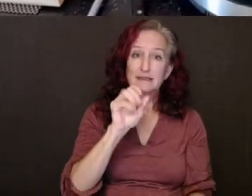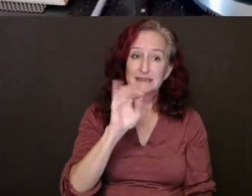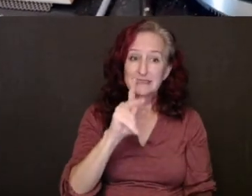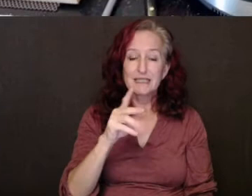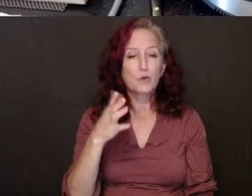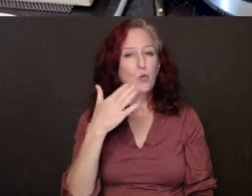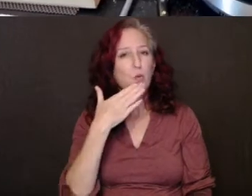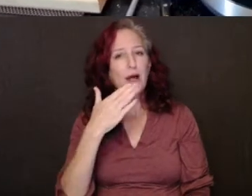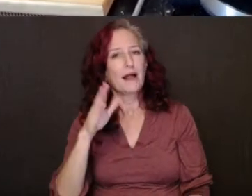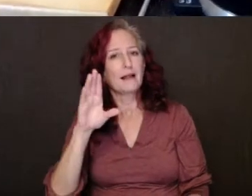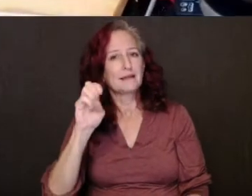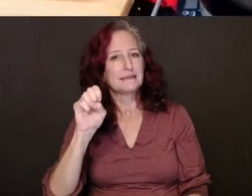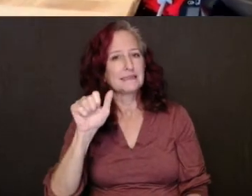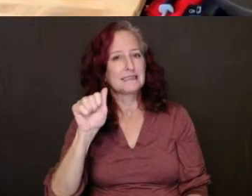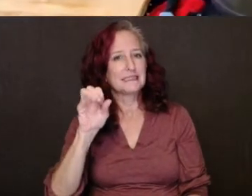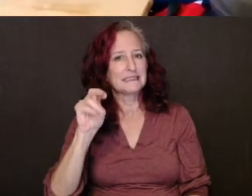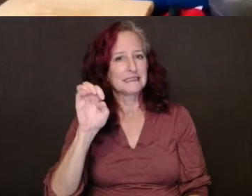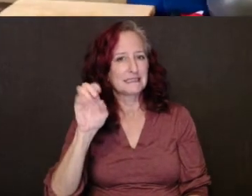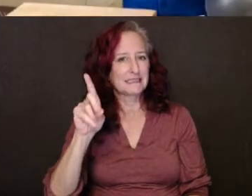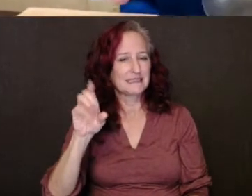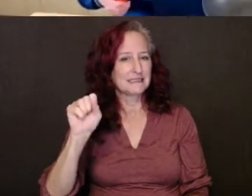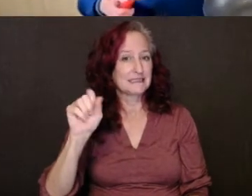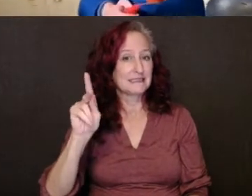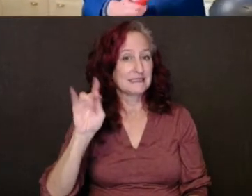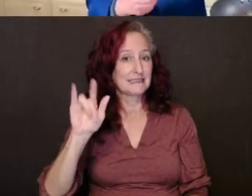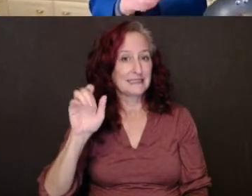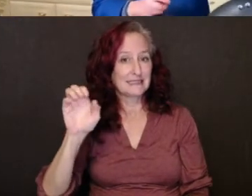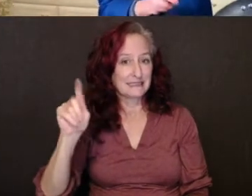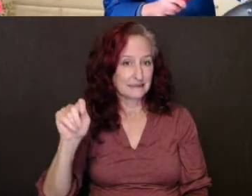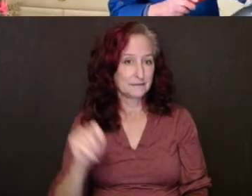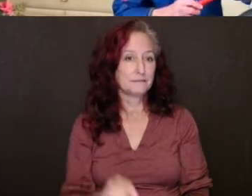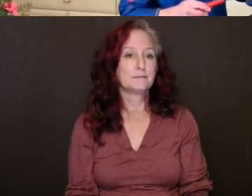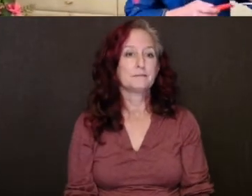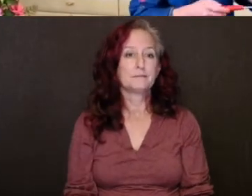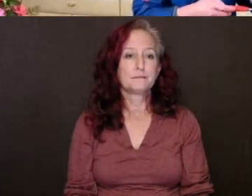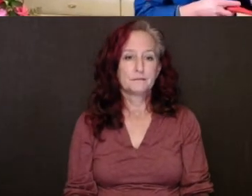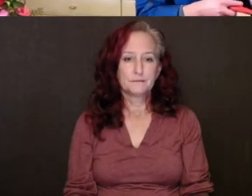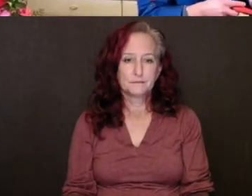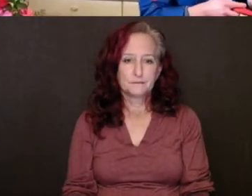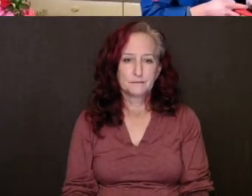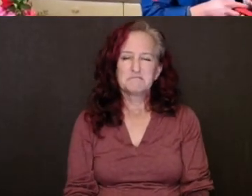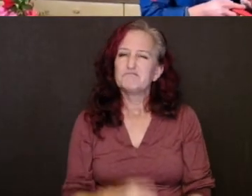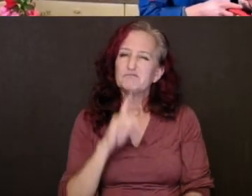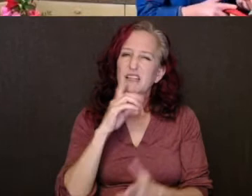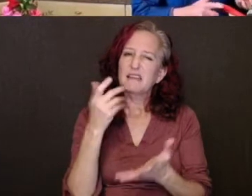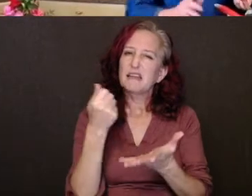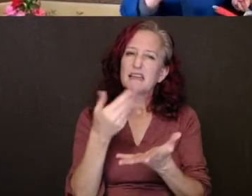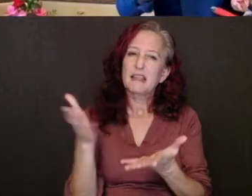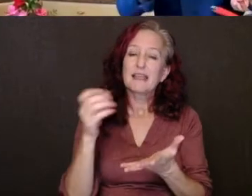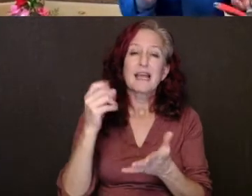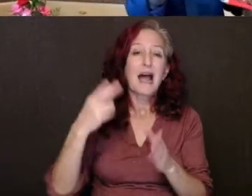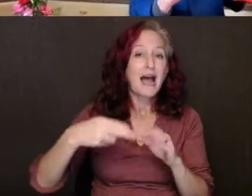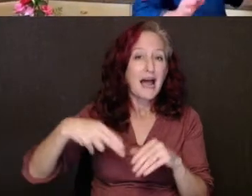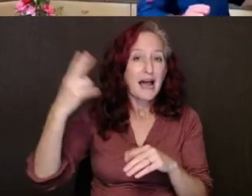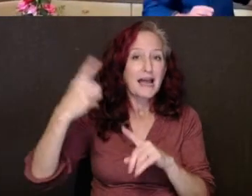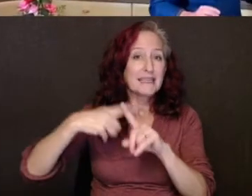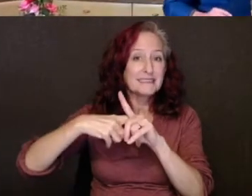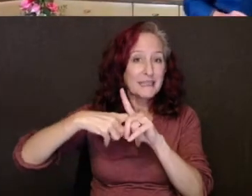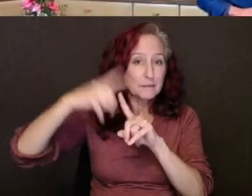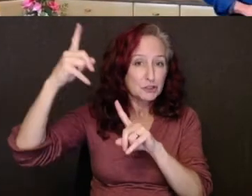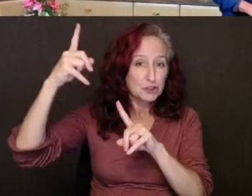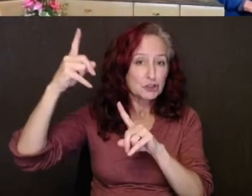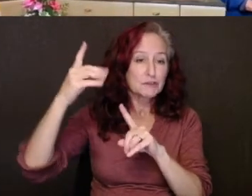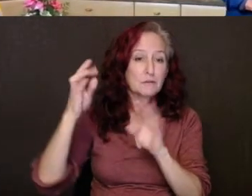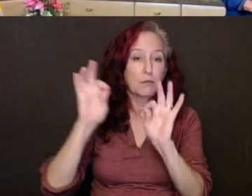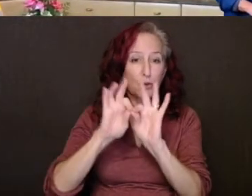or cast iron, it's okay too. It doesn't matter. But this one makes it easier. You can use a lot less oil. And that's the reason why I use good quality